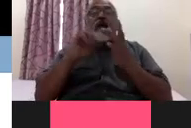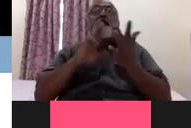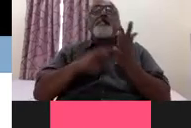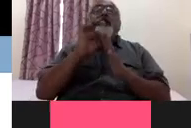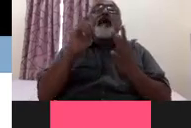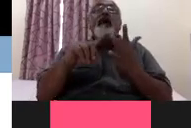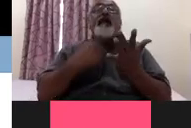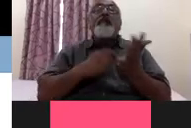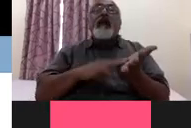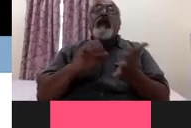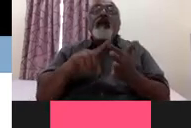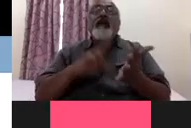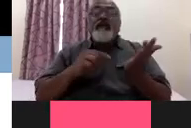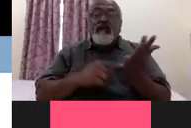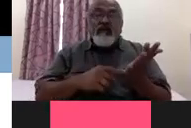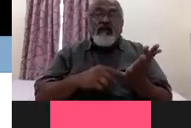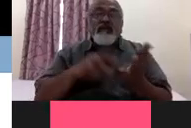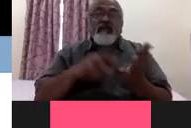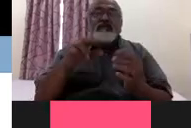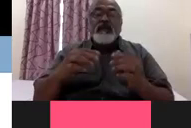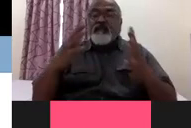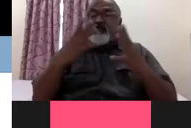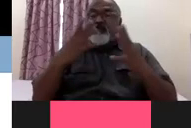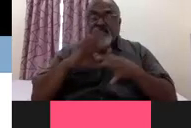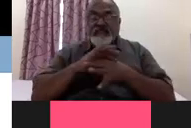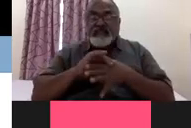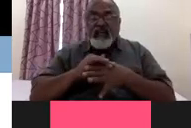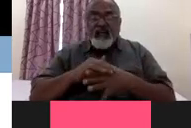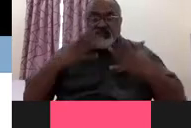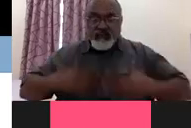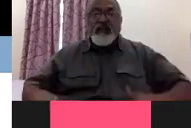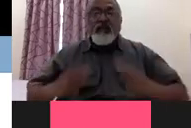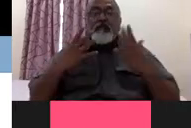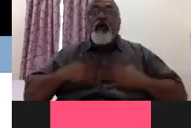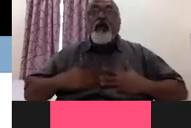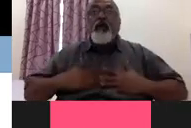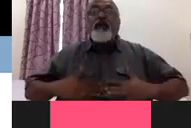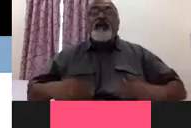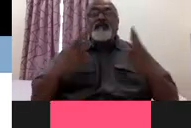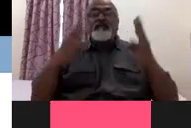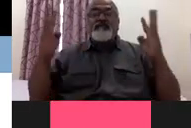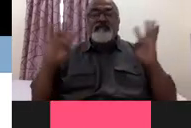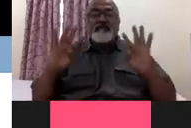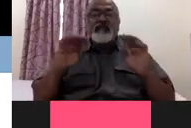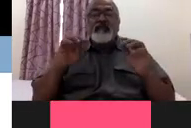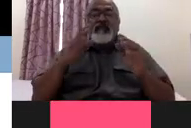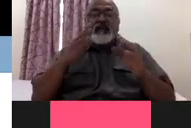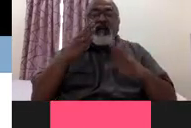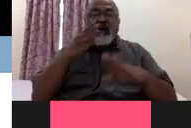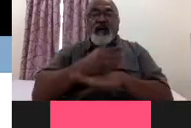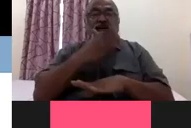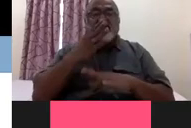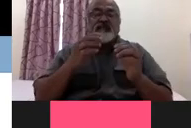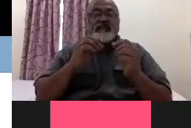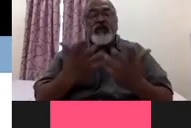a tissue or the anatomical structure of the body gets impaired or the functioning